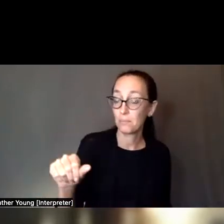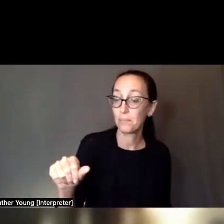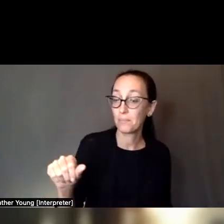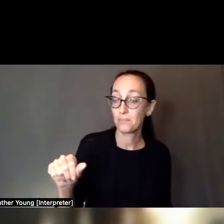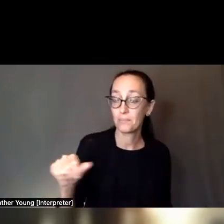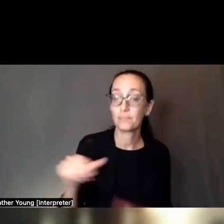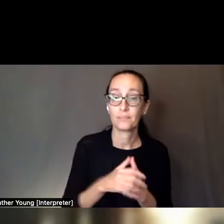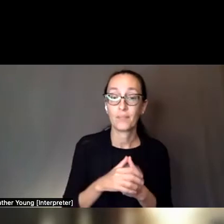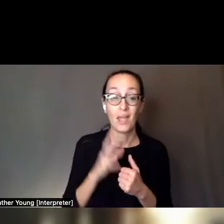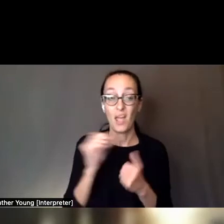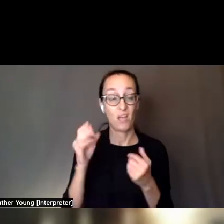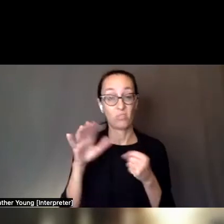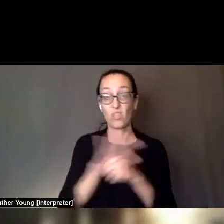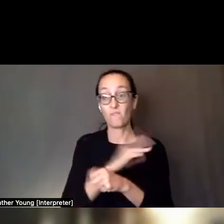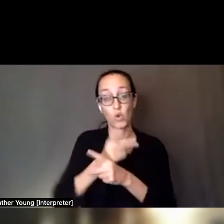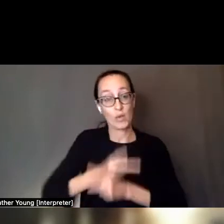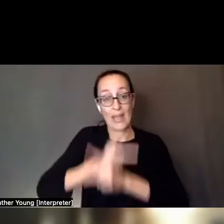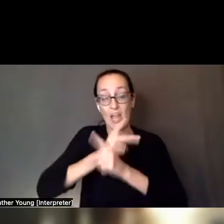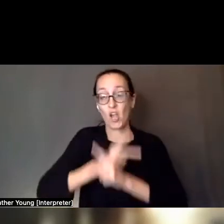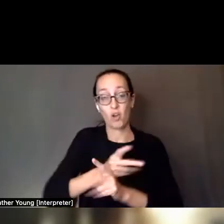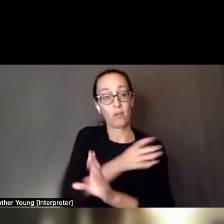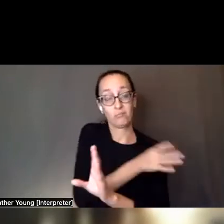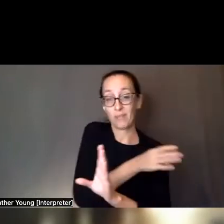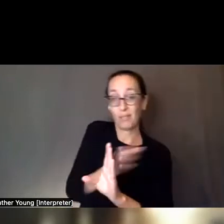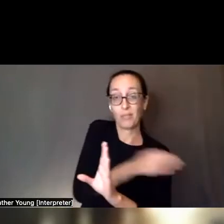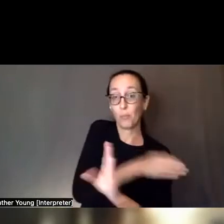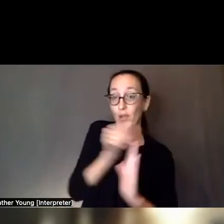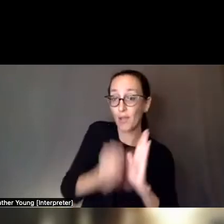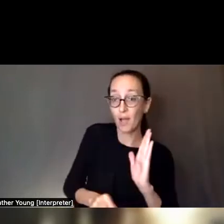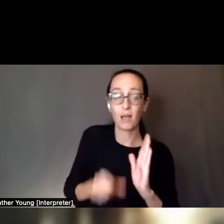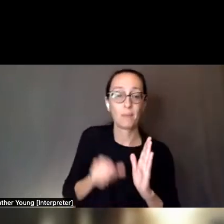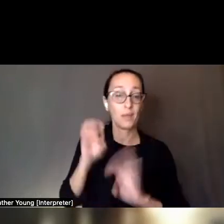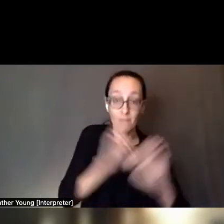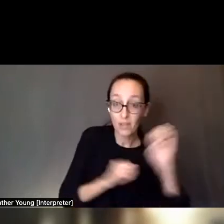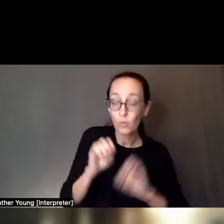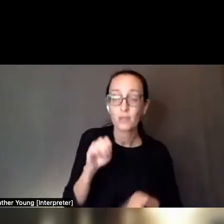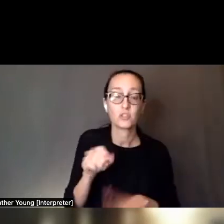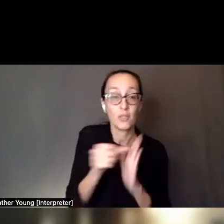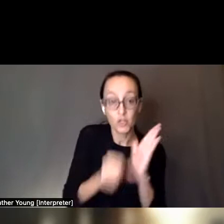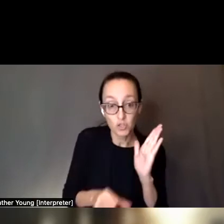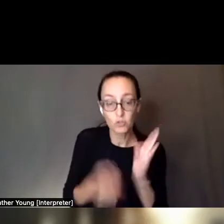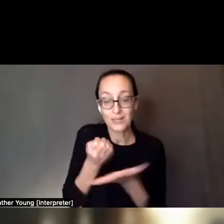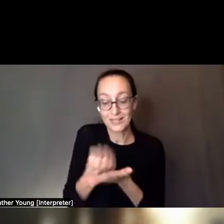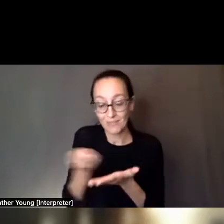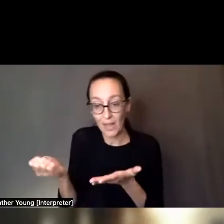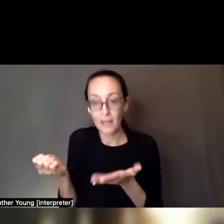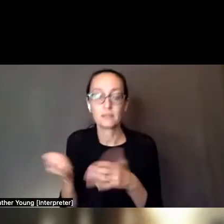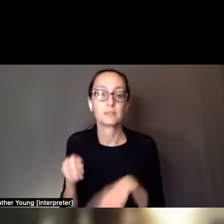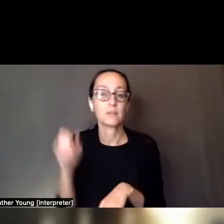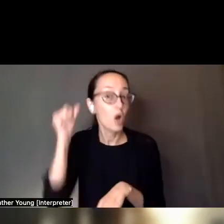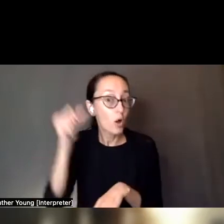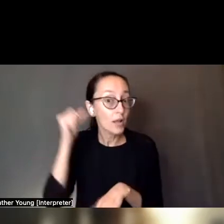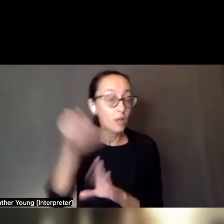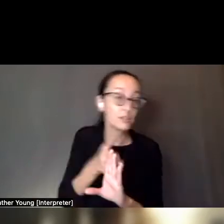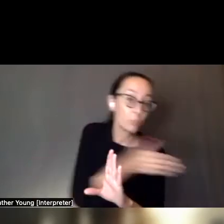of care. That means the pre-op and the evaluation, the surgery, the device itself, the audiology before